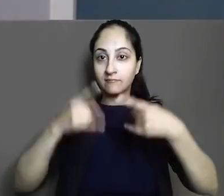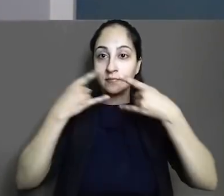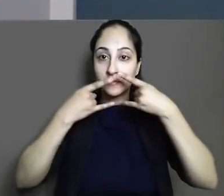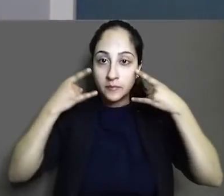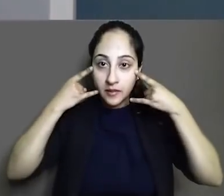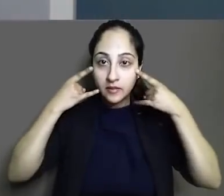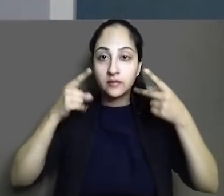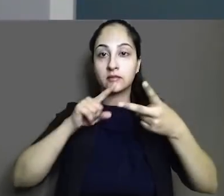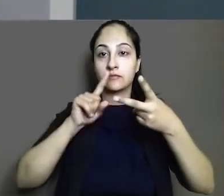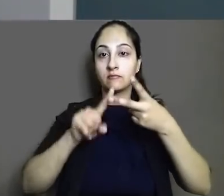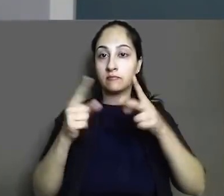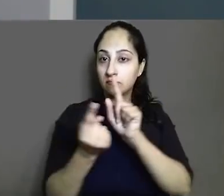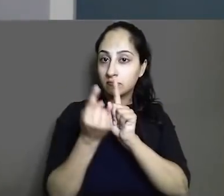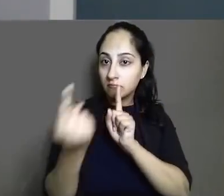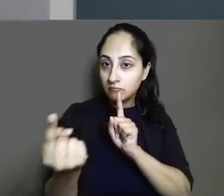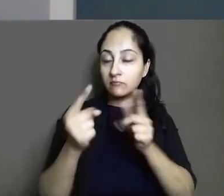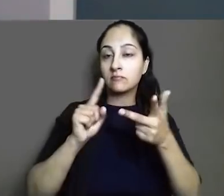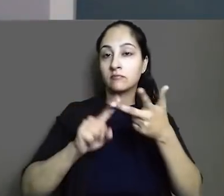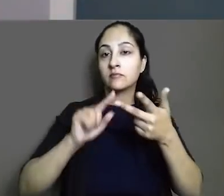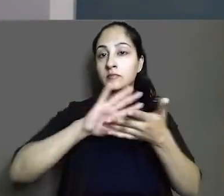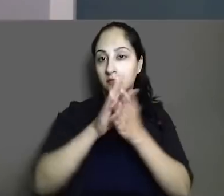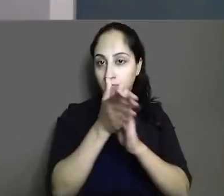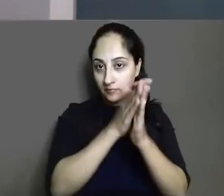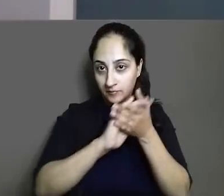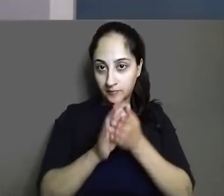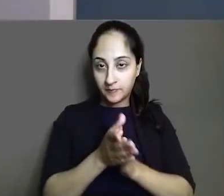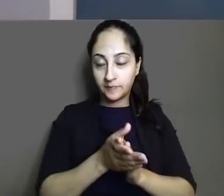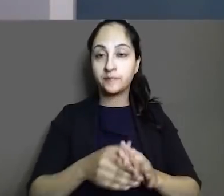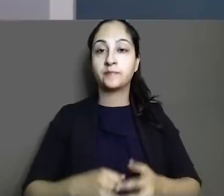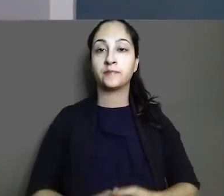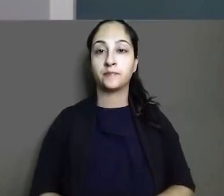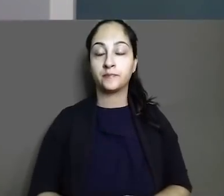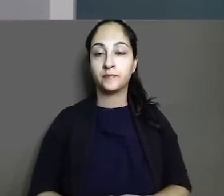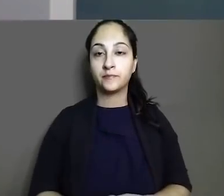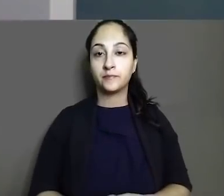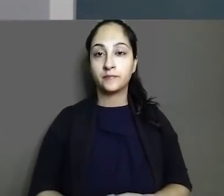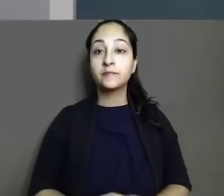Now, our Jamaat may be at increased risk of severe disease from